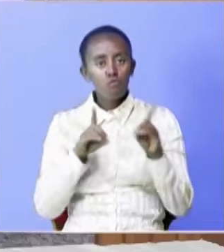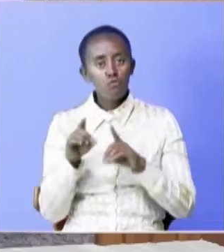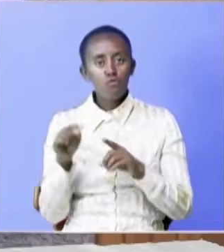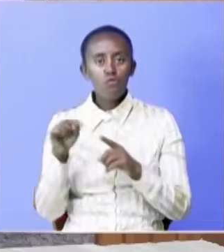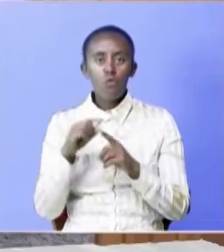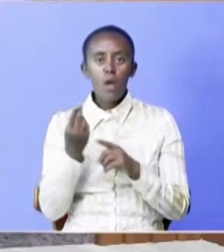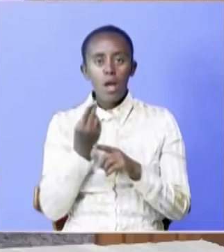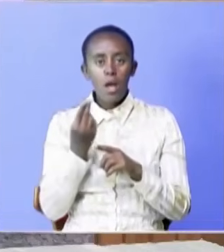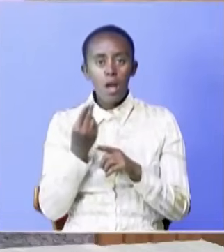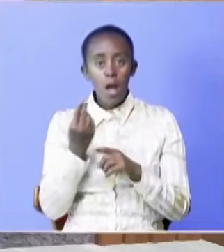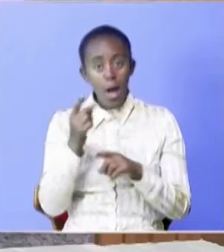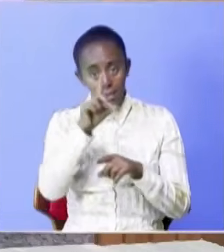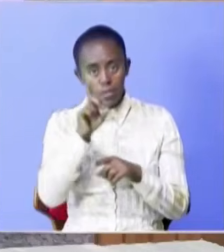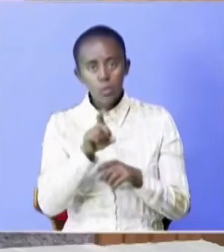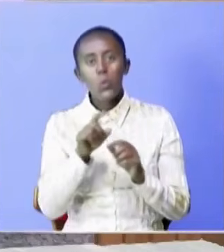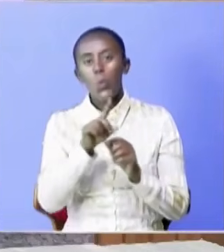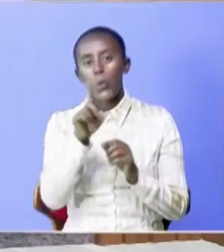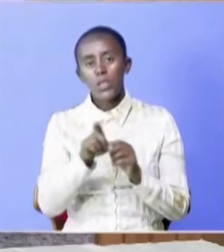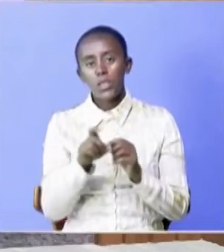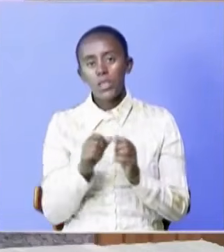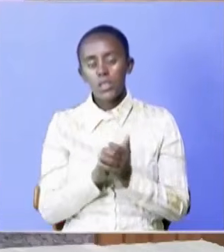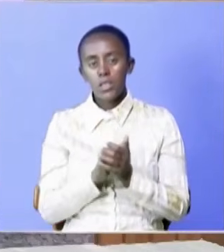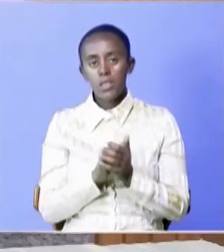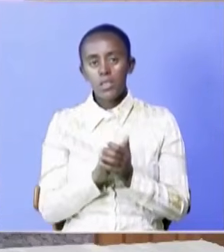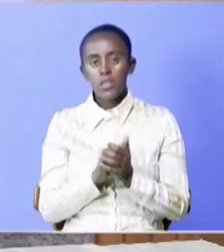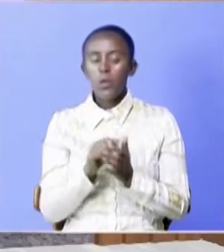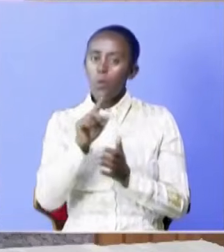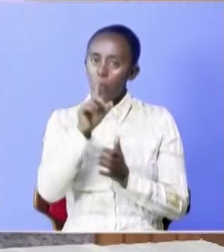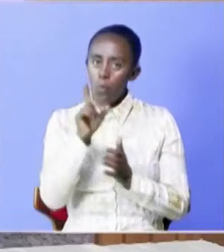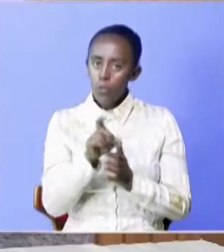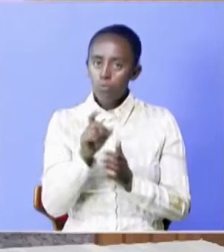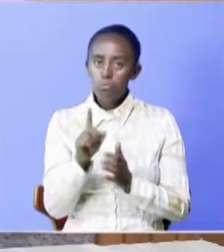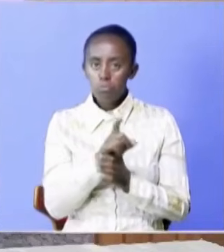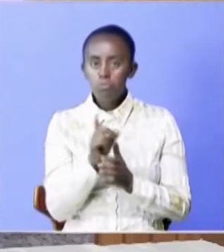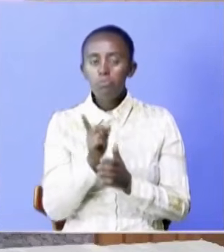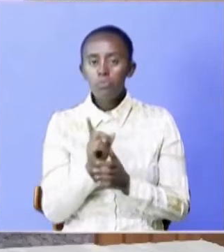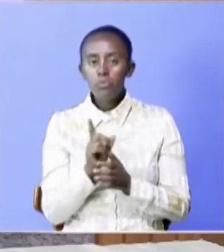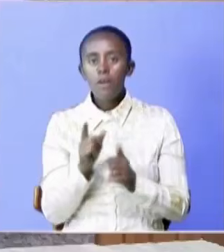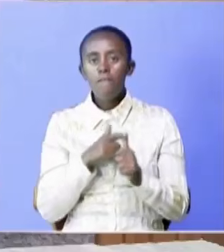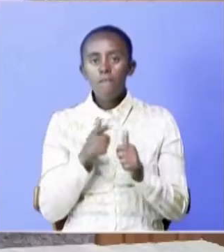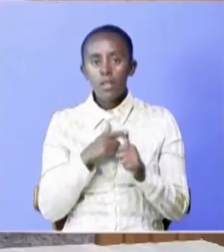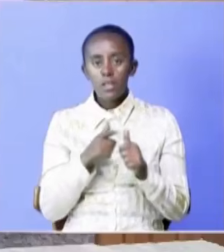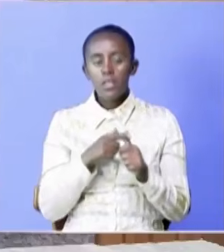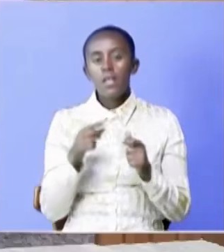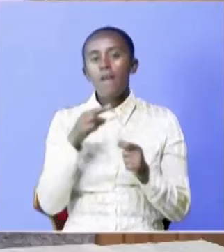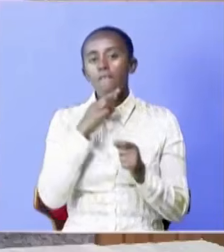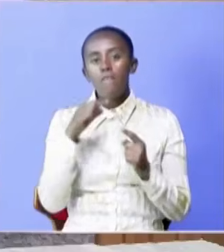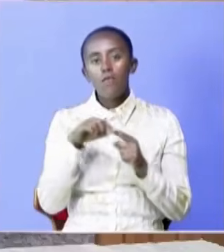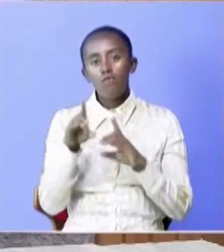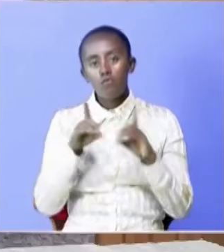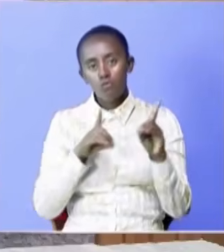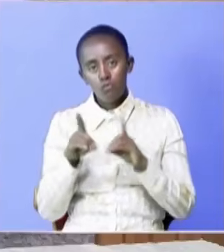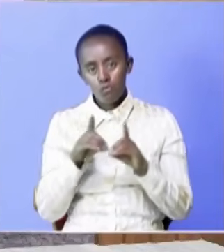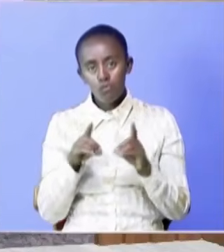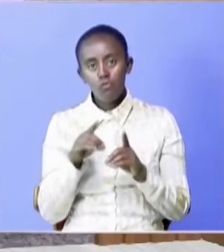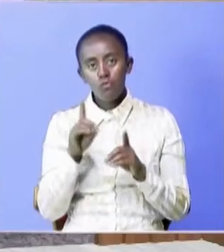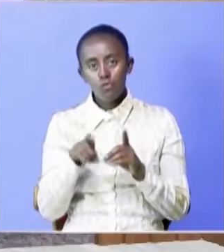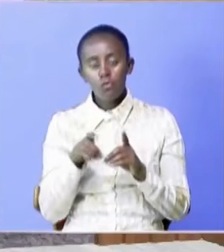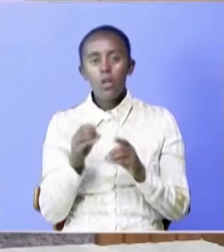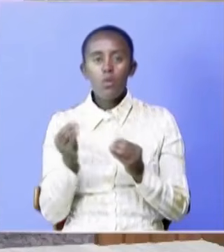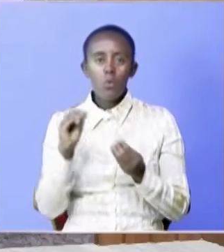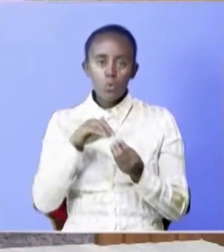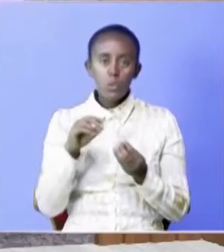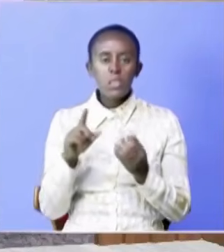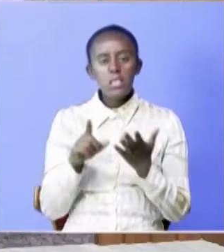ask questions. So that comes first. If it is a question, what comes first? The verb to do, they come first. And